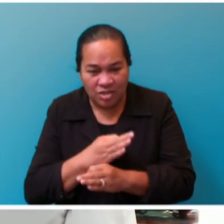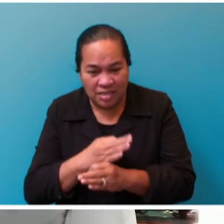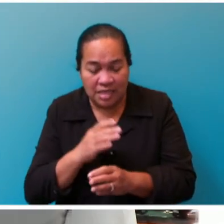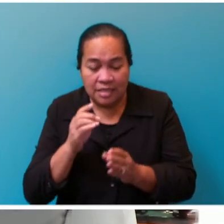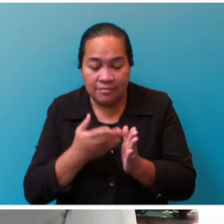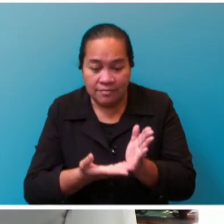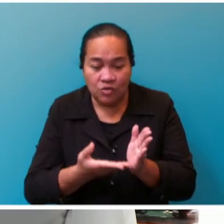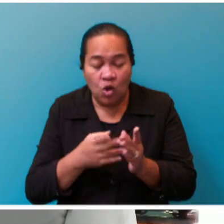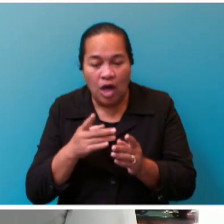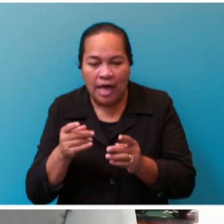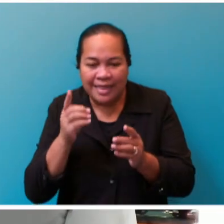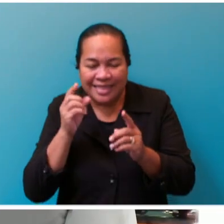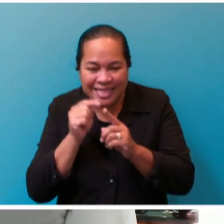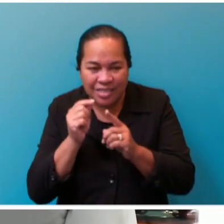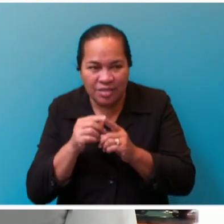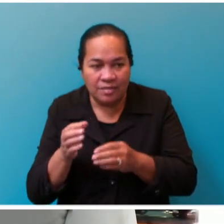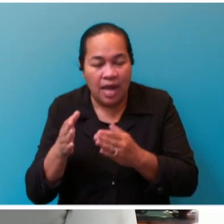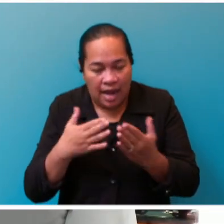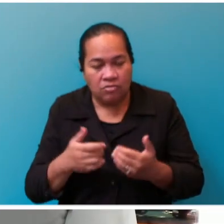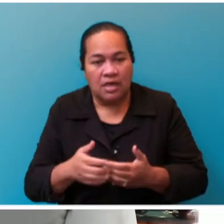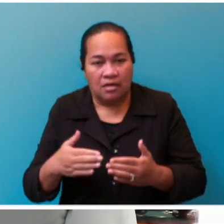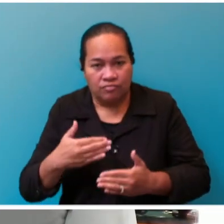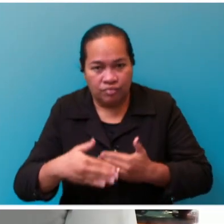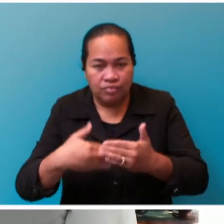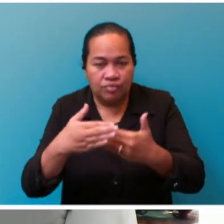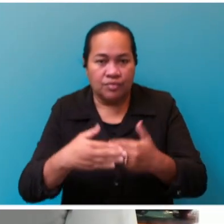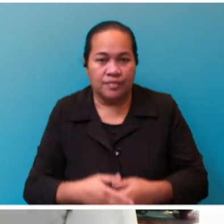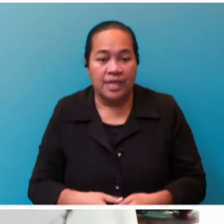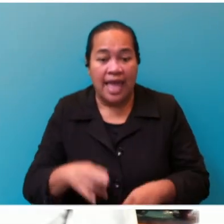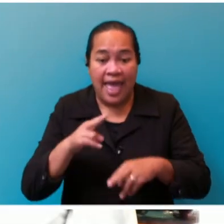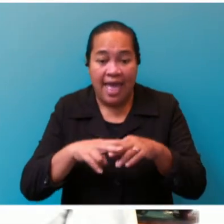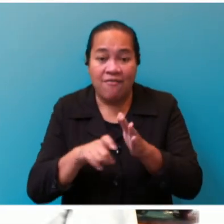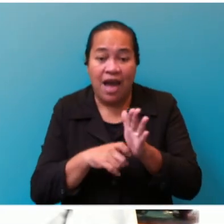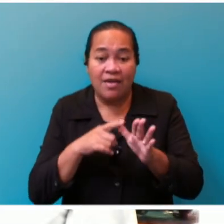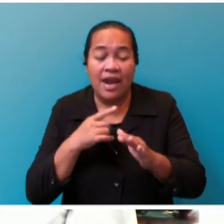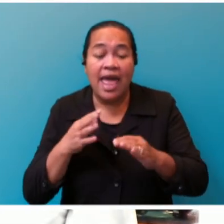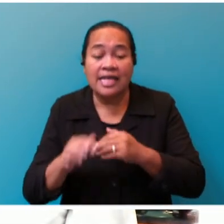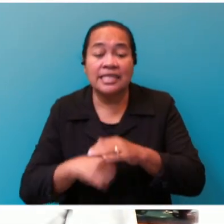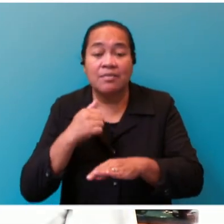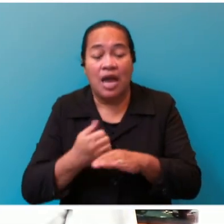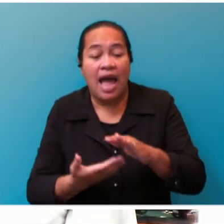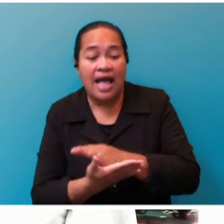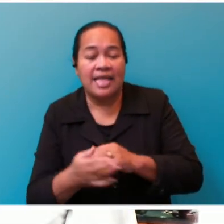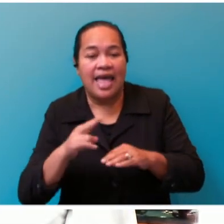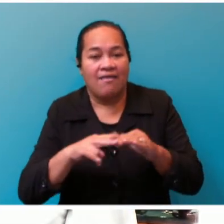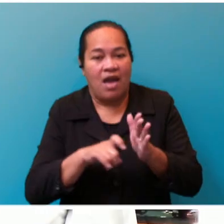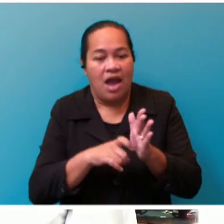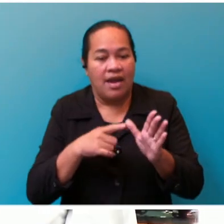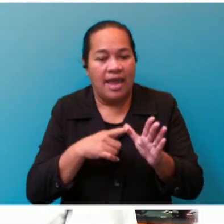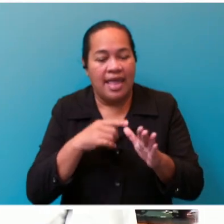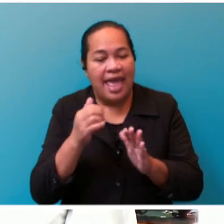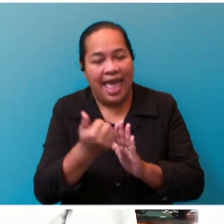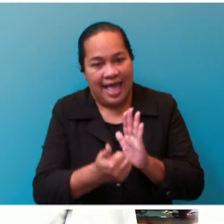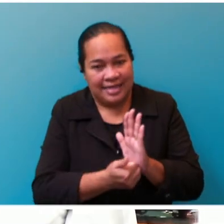institutional transition currently underway. The FRA established under the FRA Act 2012 is